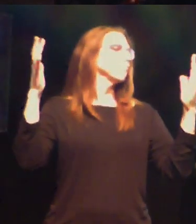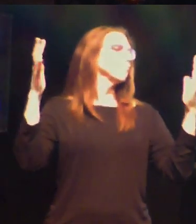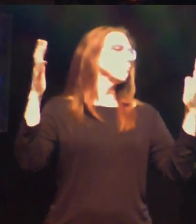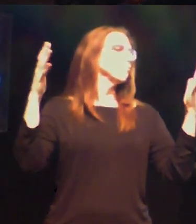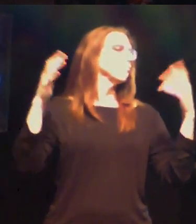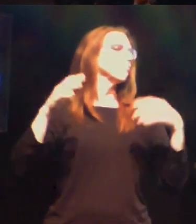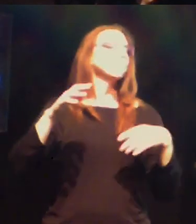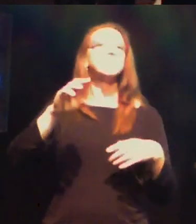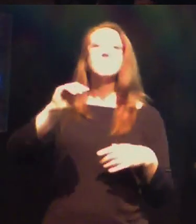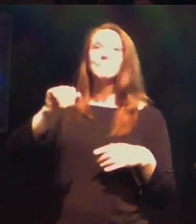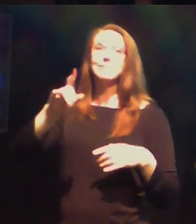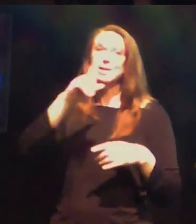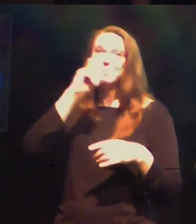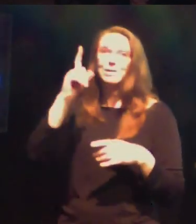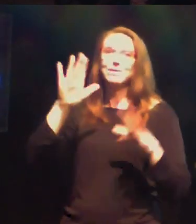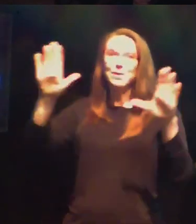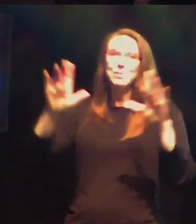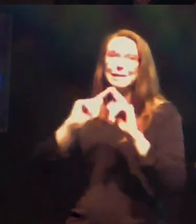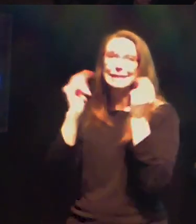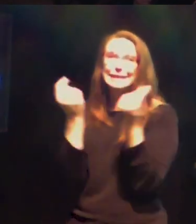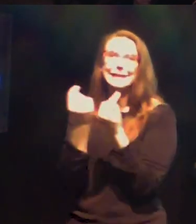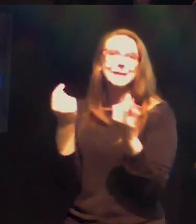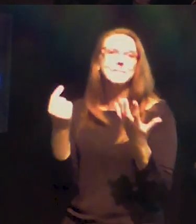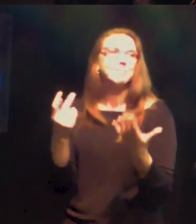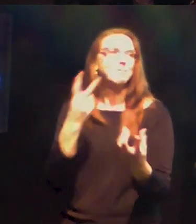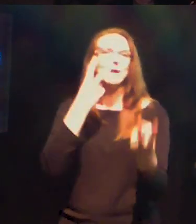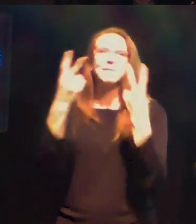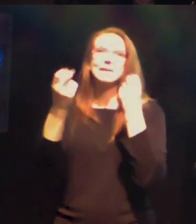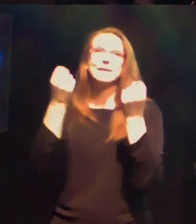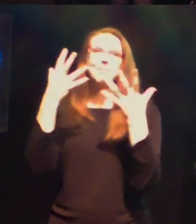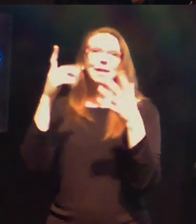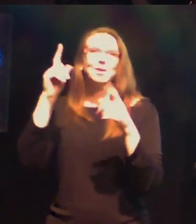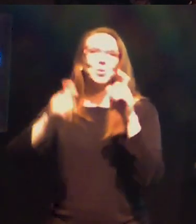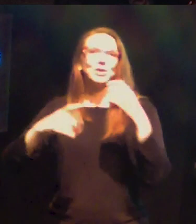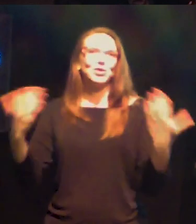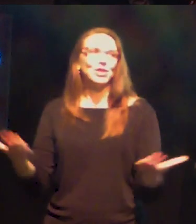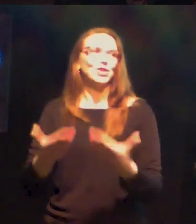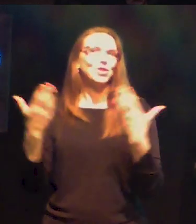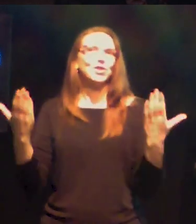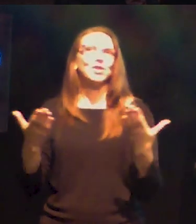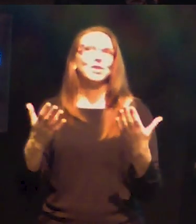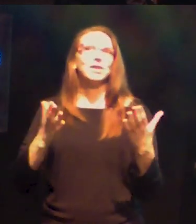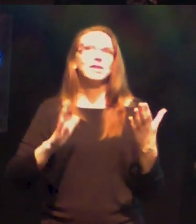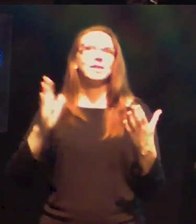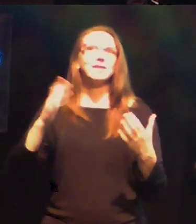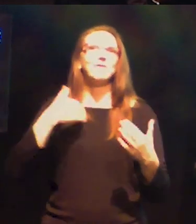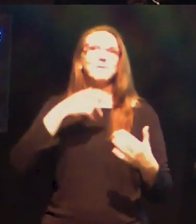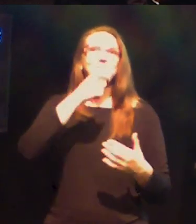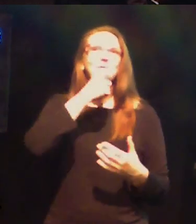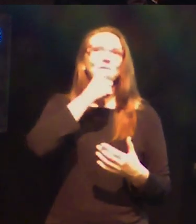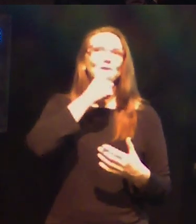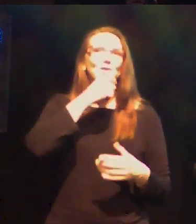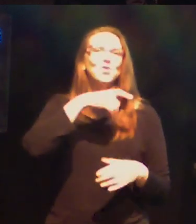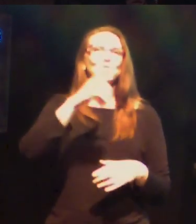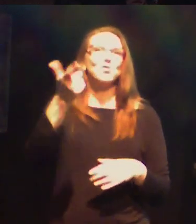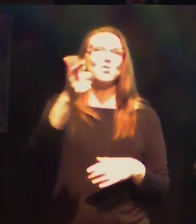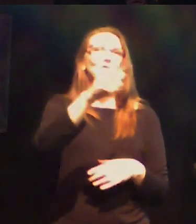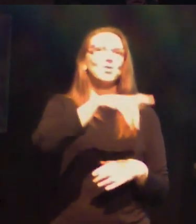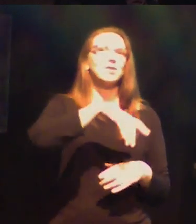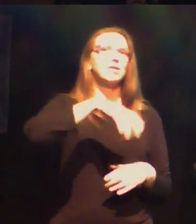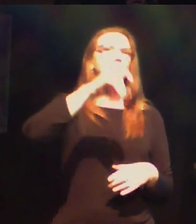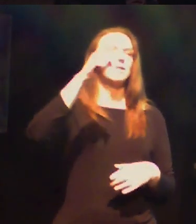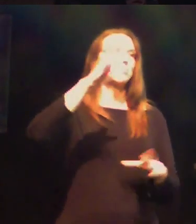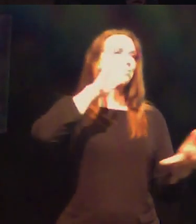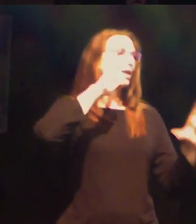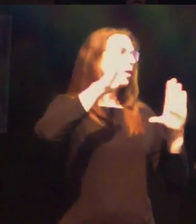And it's because of our amazing team. Okay, that we've built. I'm seeing there's a question over here. We have a microphone going